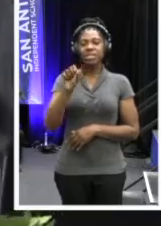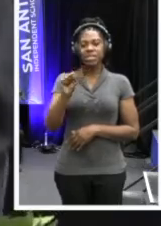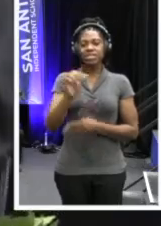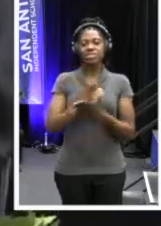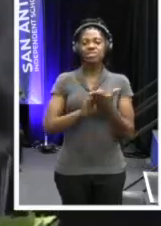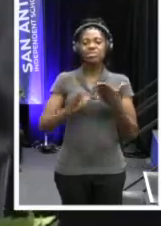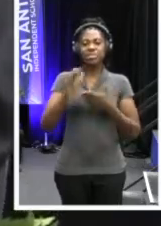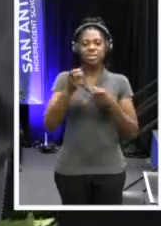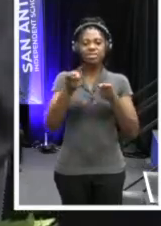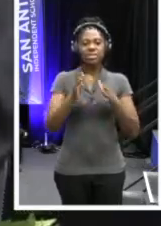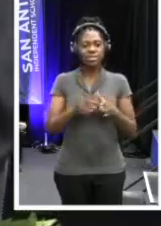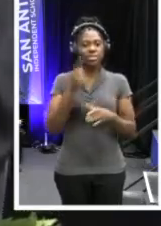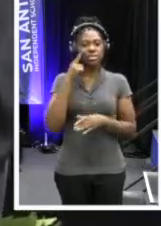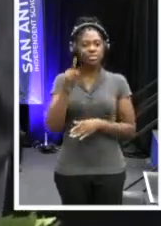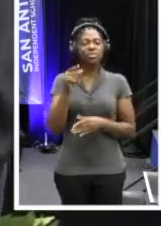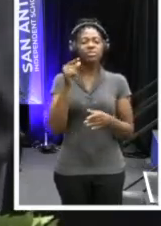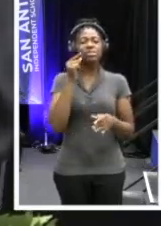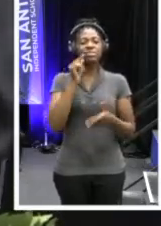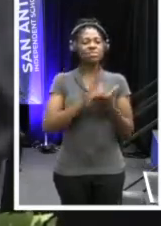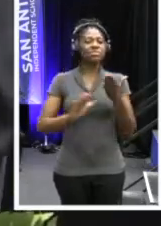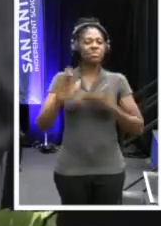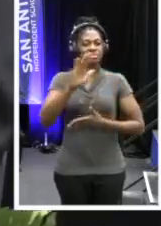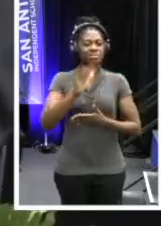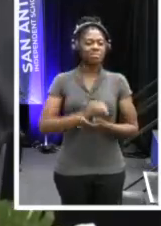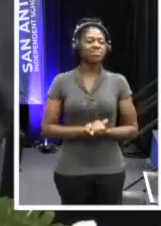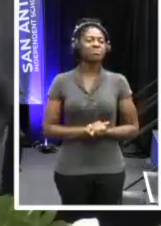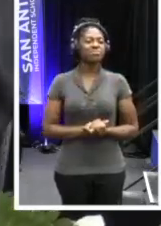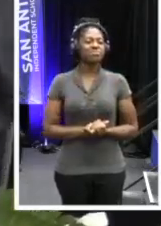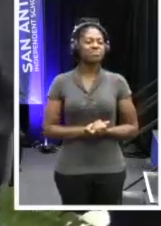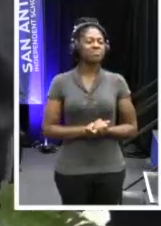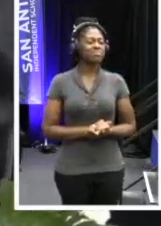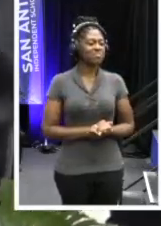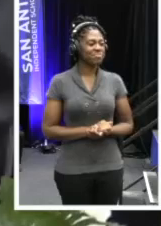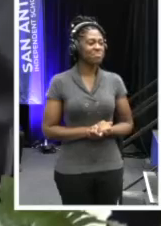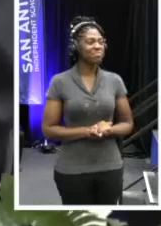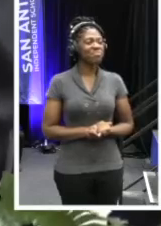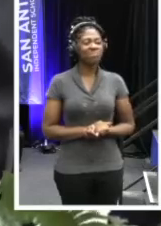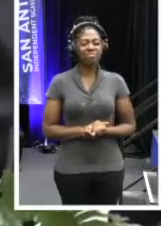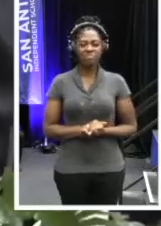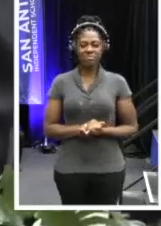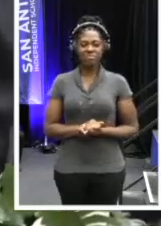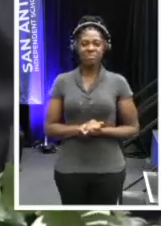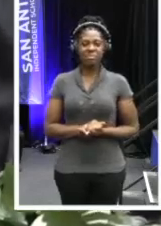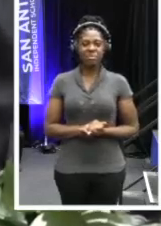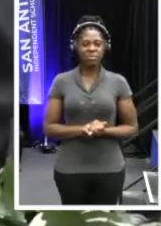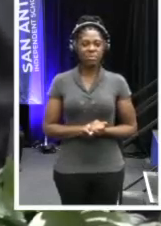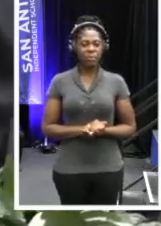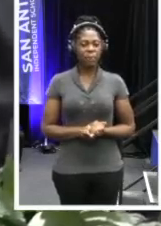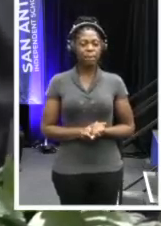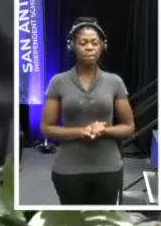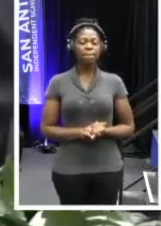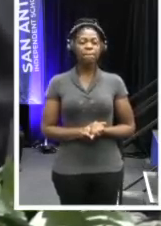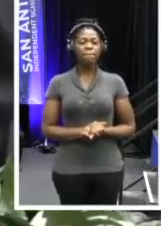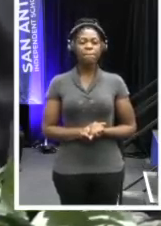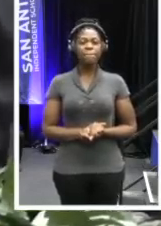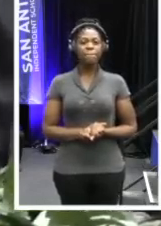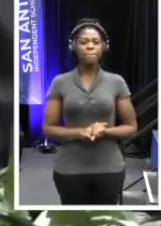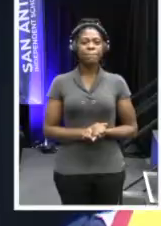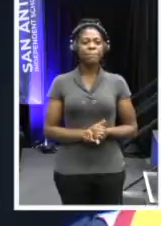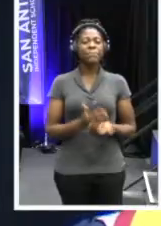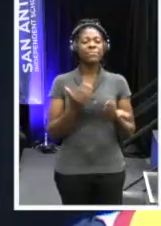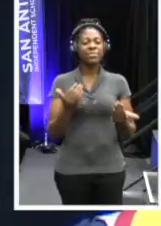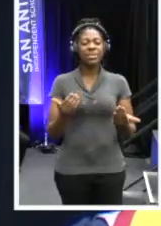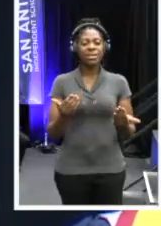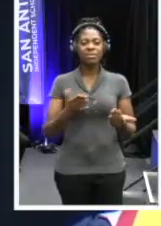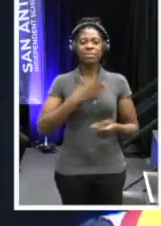College. It is now my pleasure to introduce our two